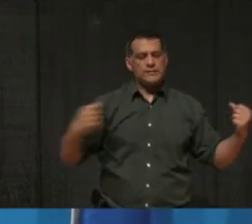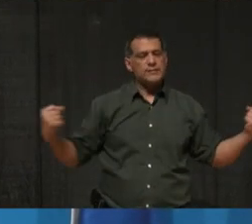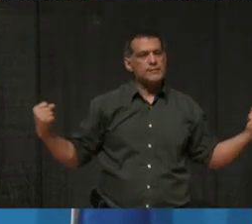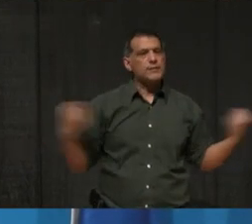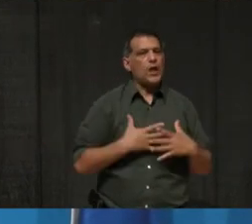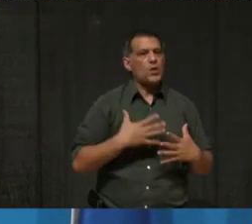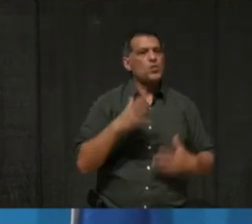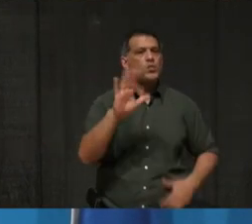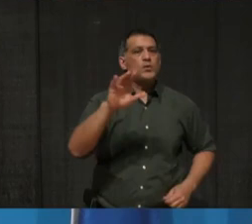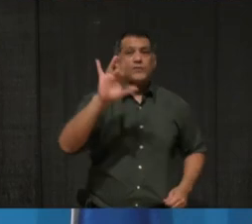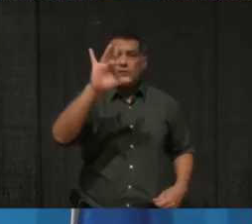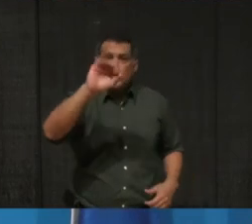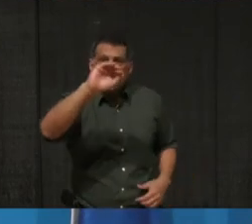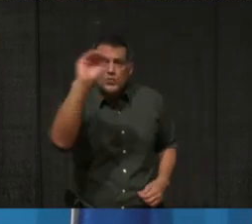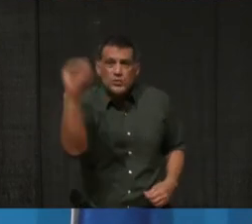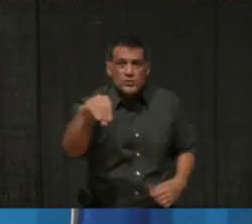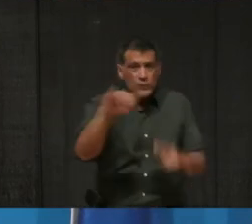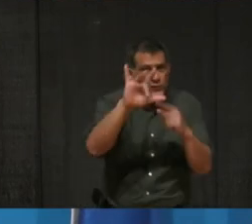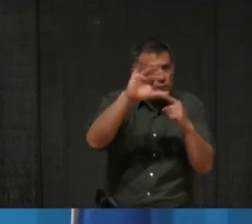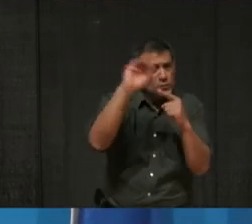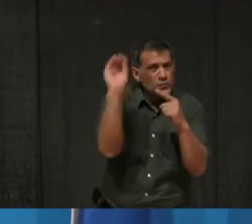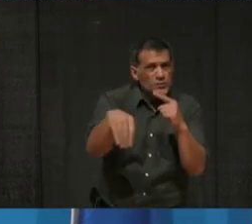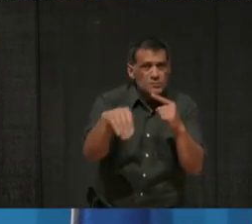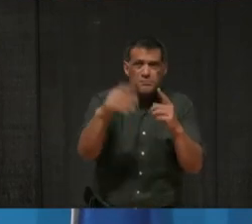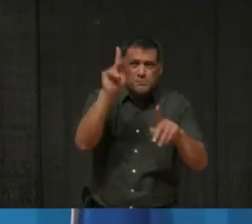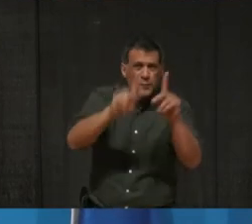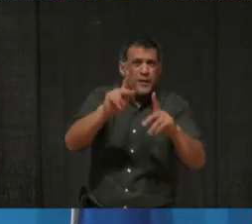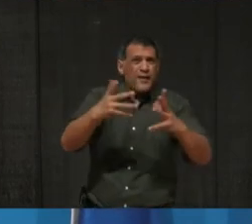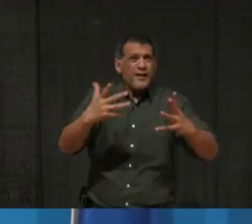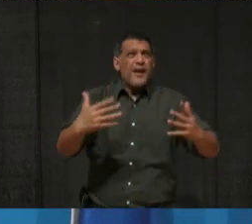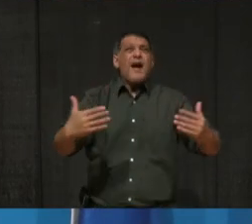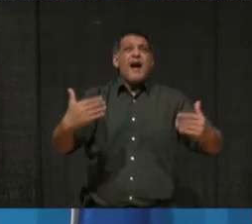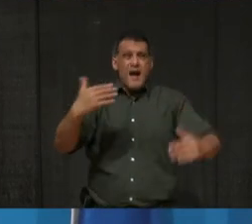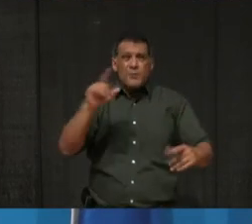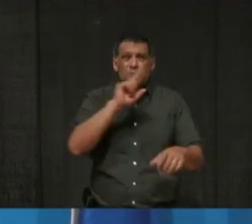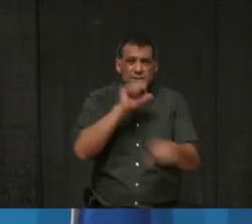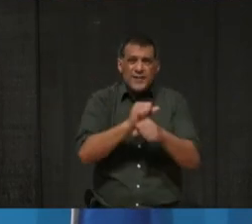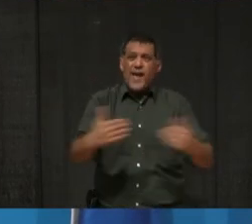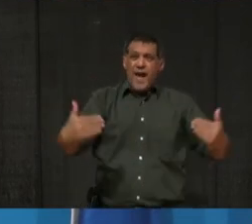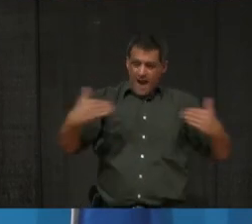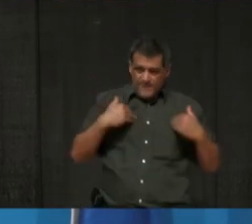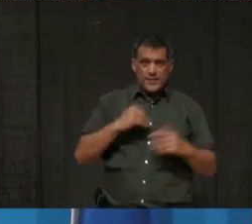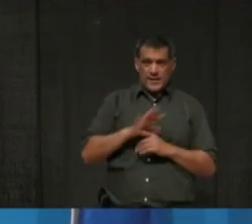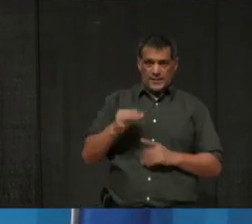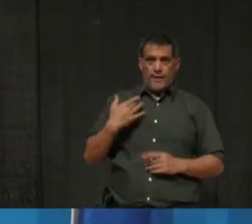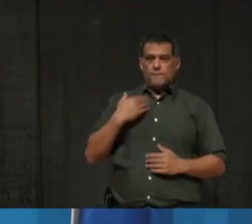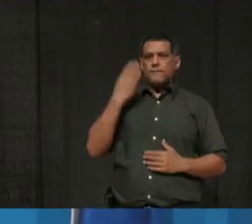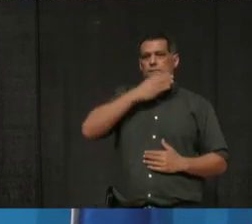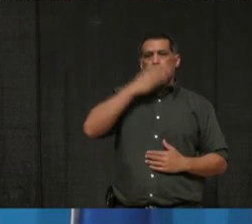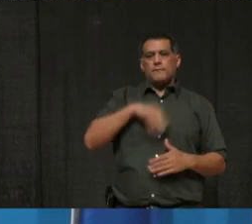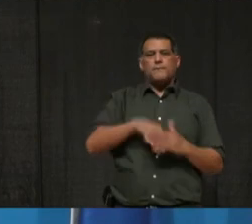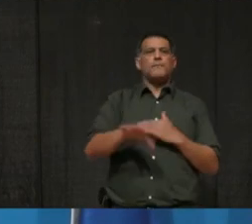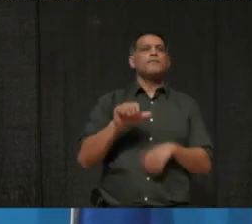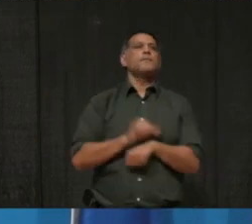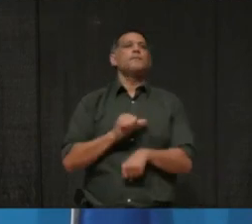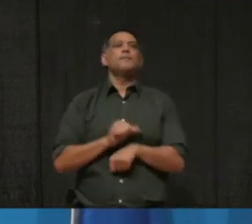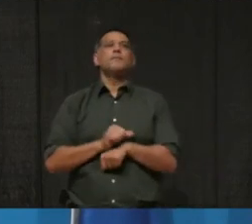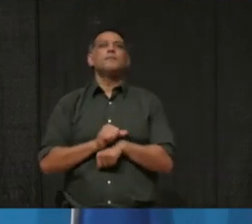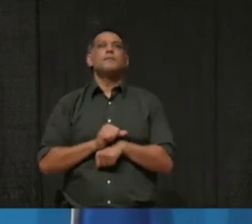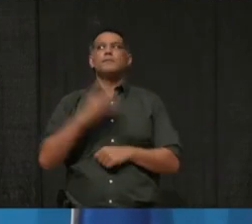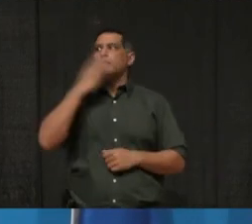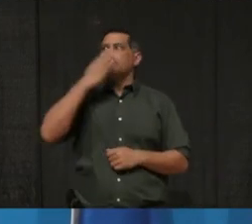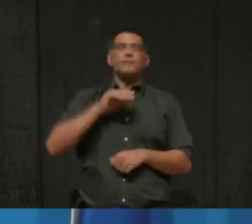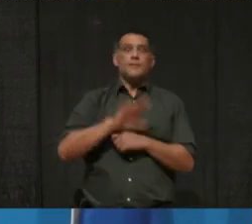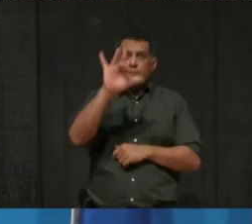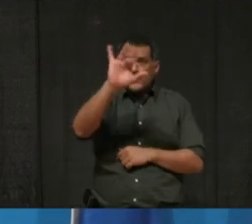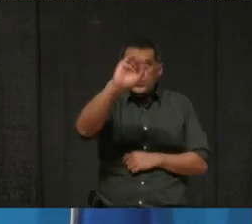region went to work while they were symptomatic. How will we keep these aggressive new variants at bay